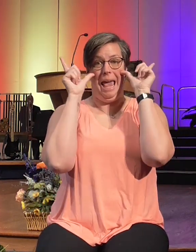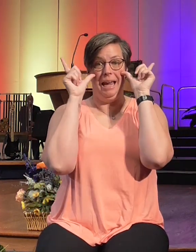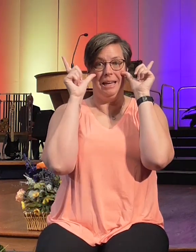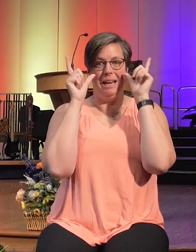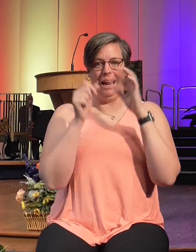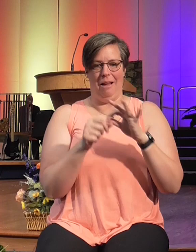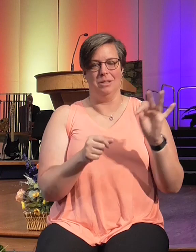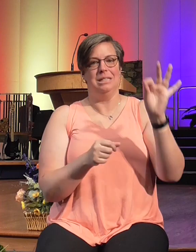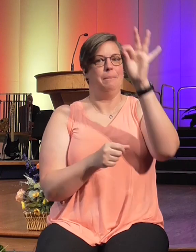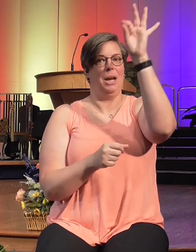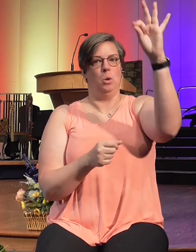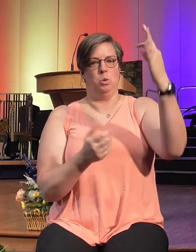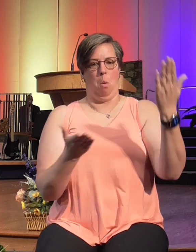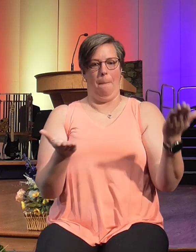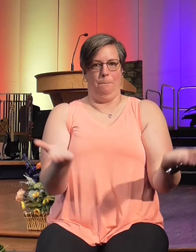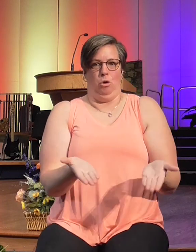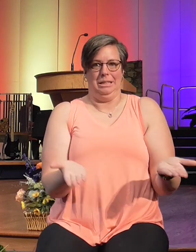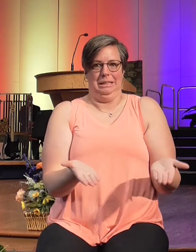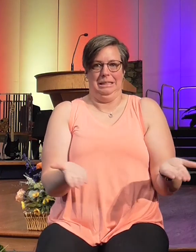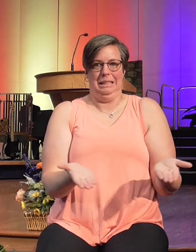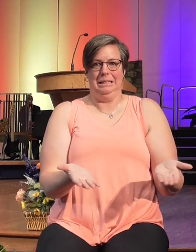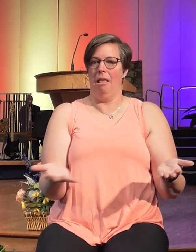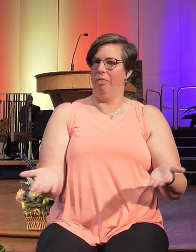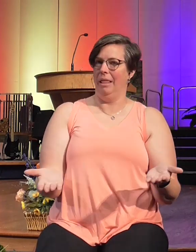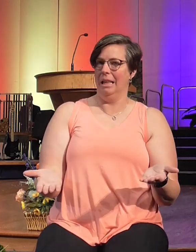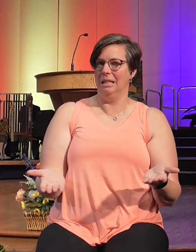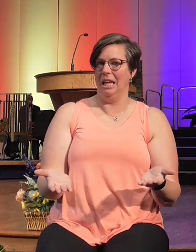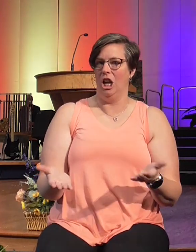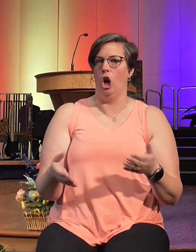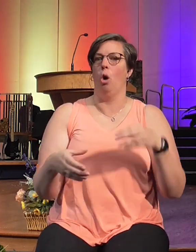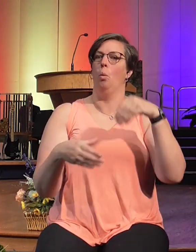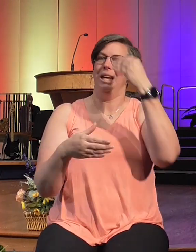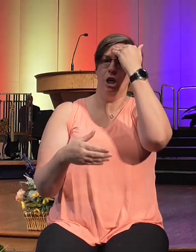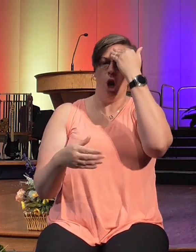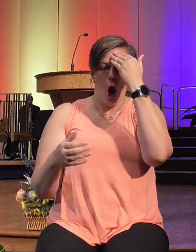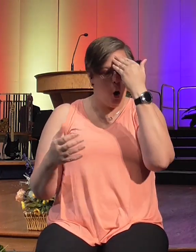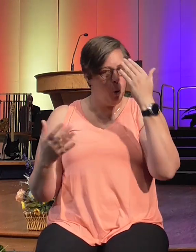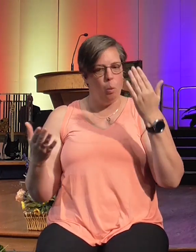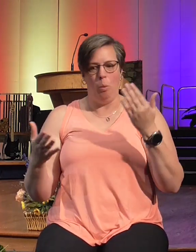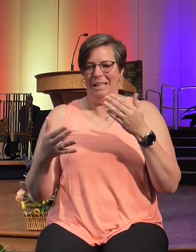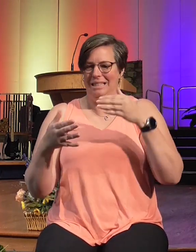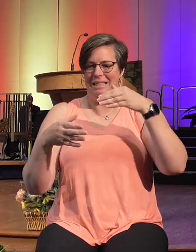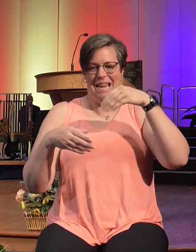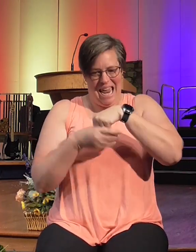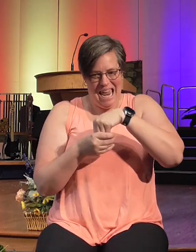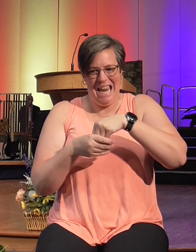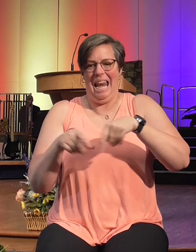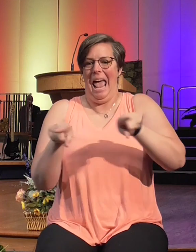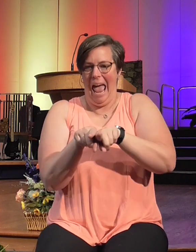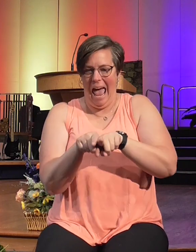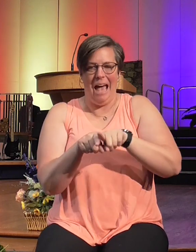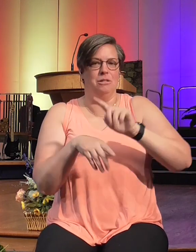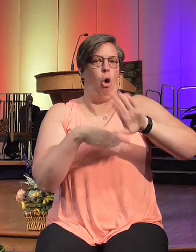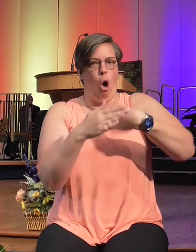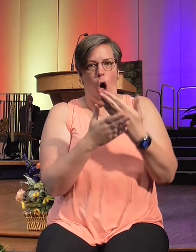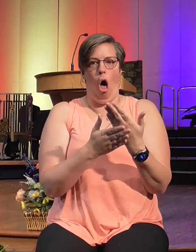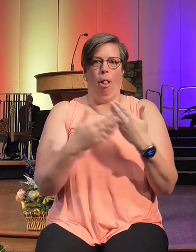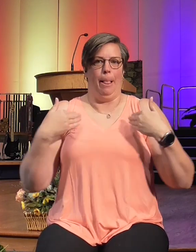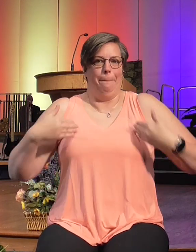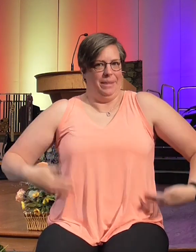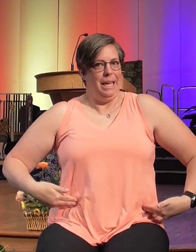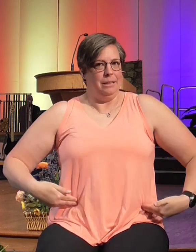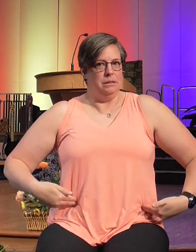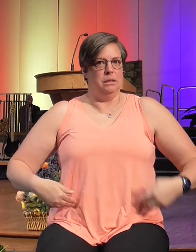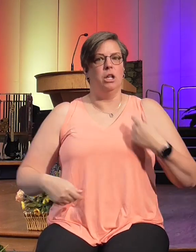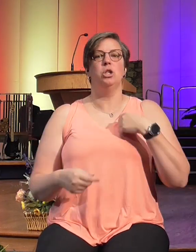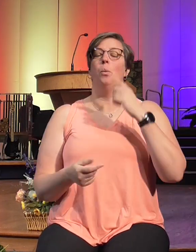spiritual presence that we know exists in, through, and as all beings everywhere. And a belief that the more of us who are